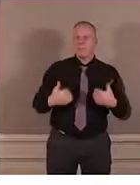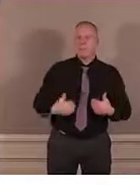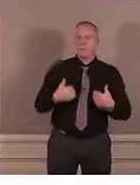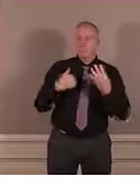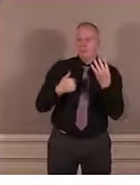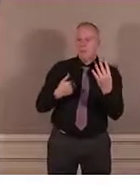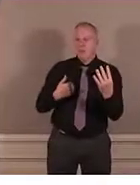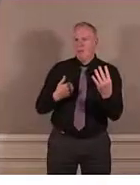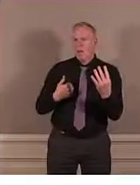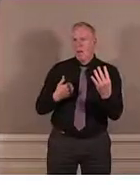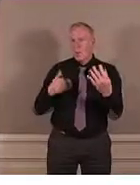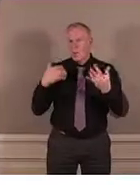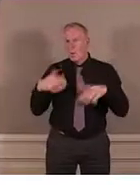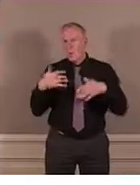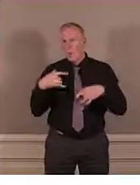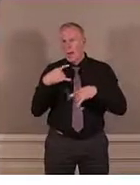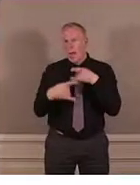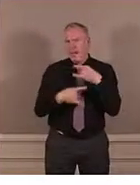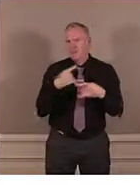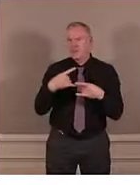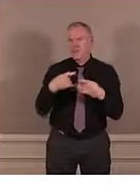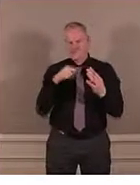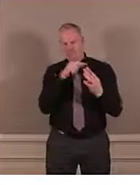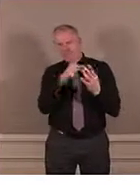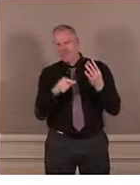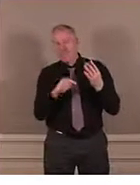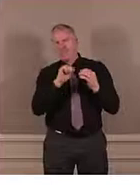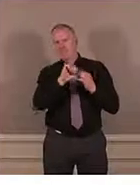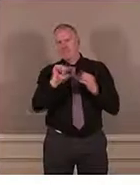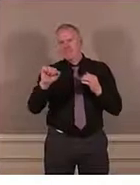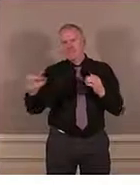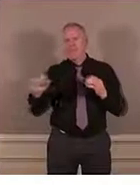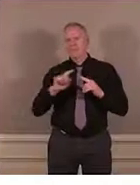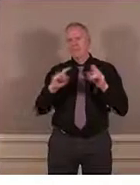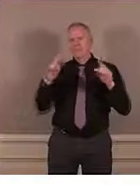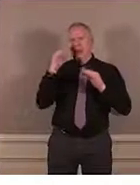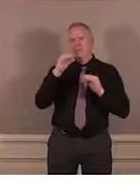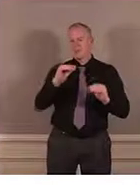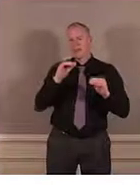really fascinating things that were taking place in